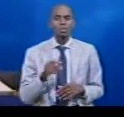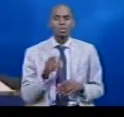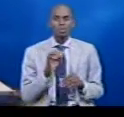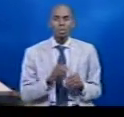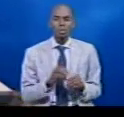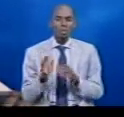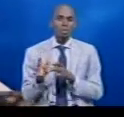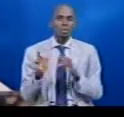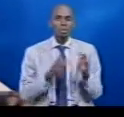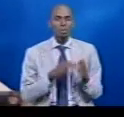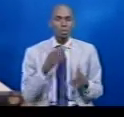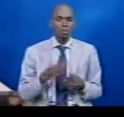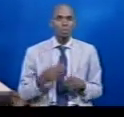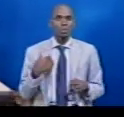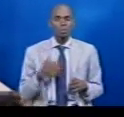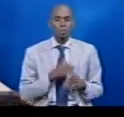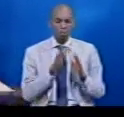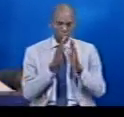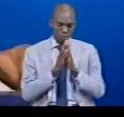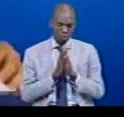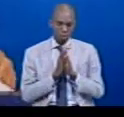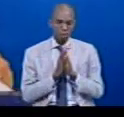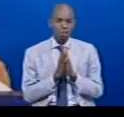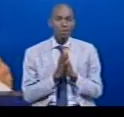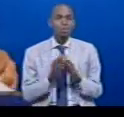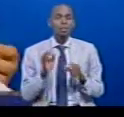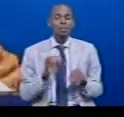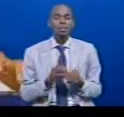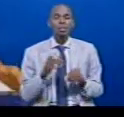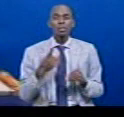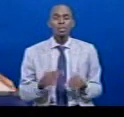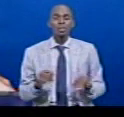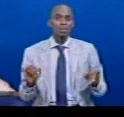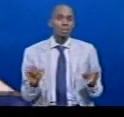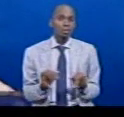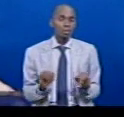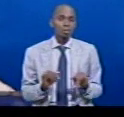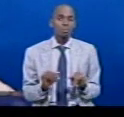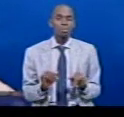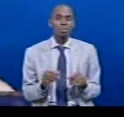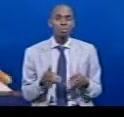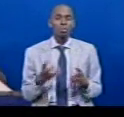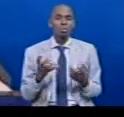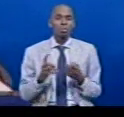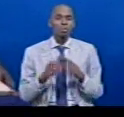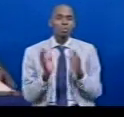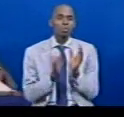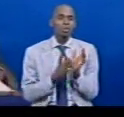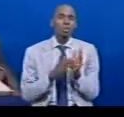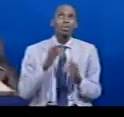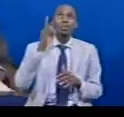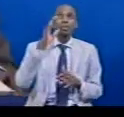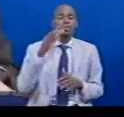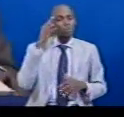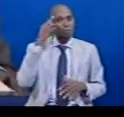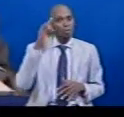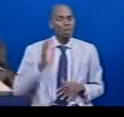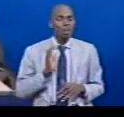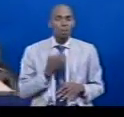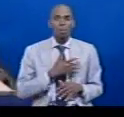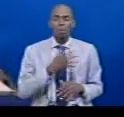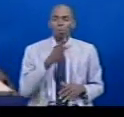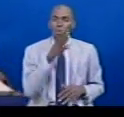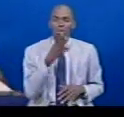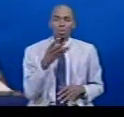Jesus' name we pray. In the same veil, we want to praise God for our mother in the Lord.